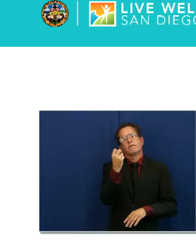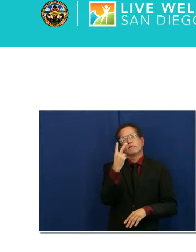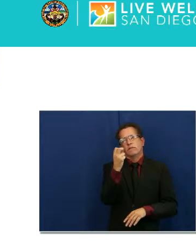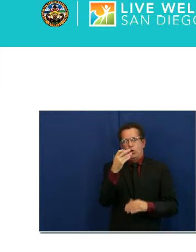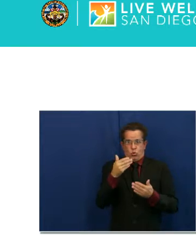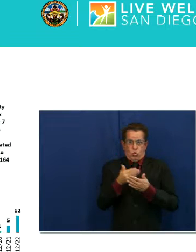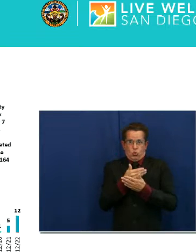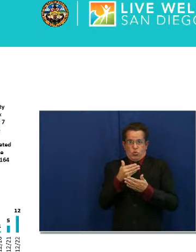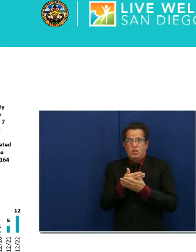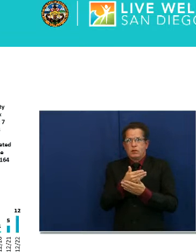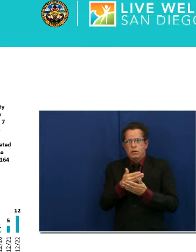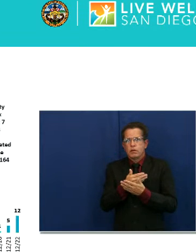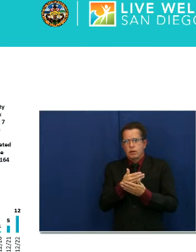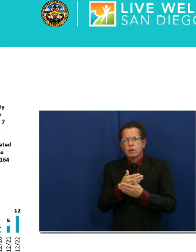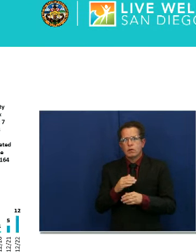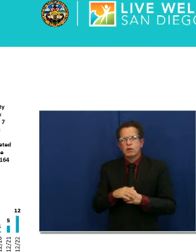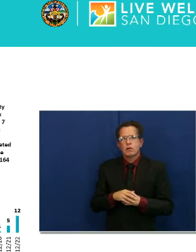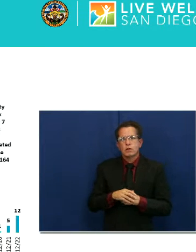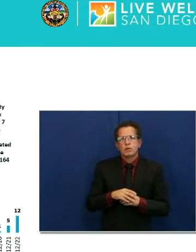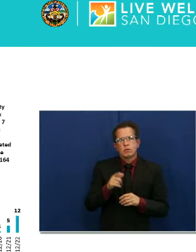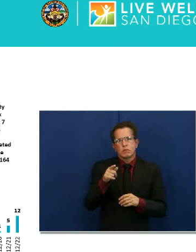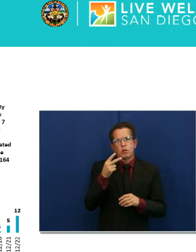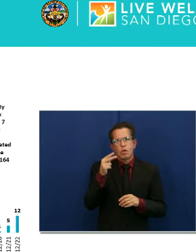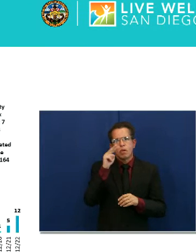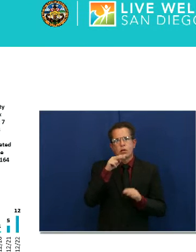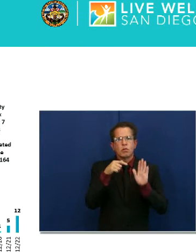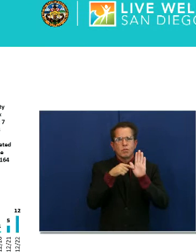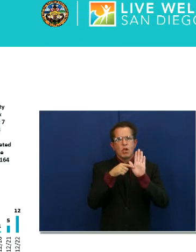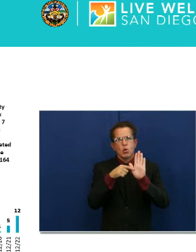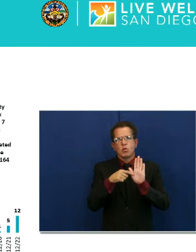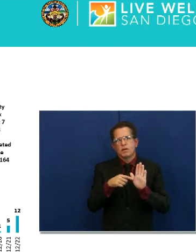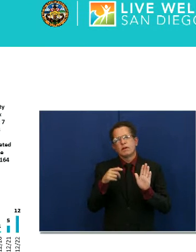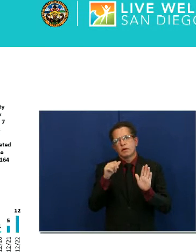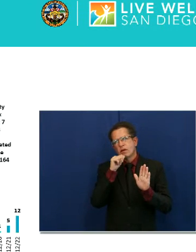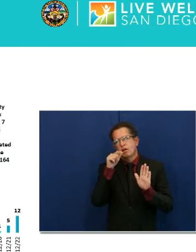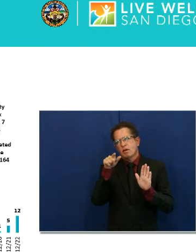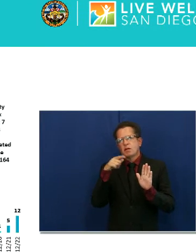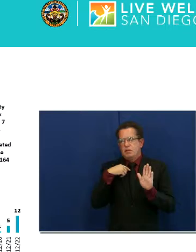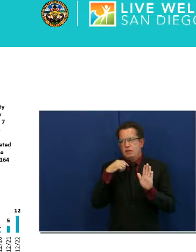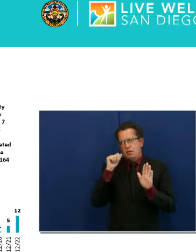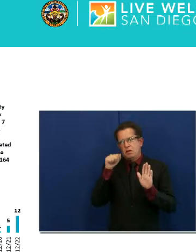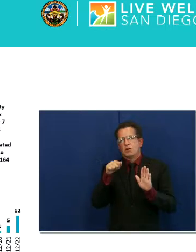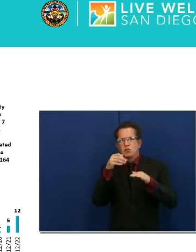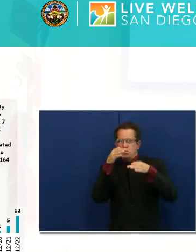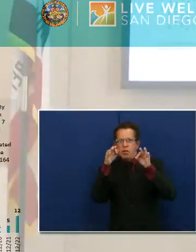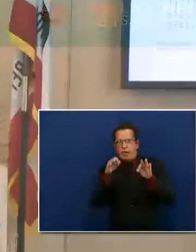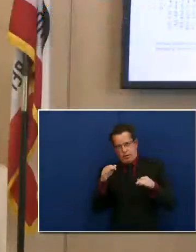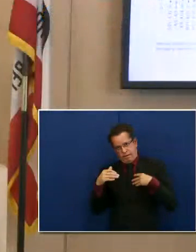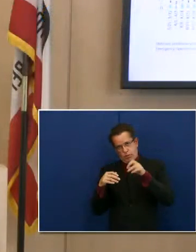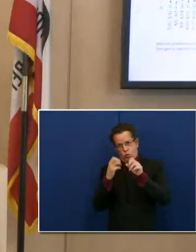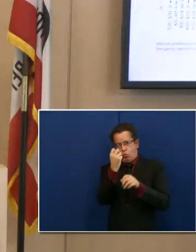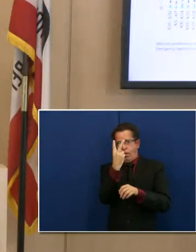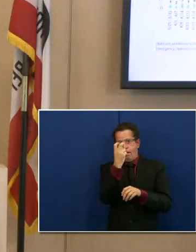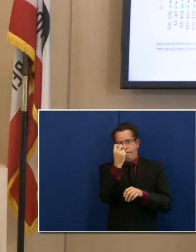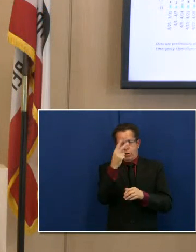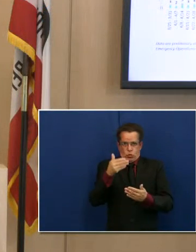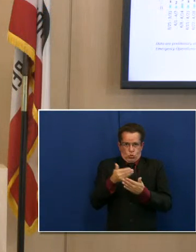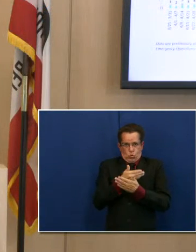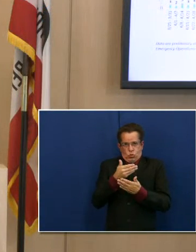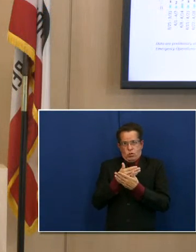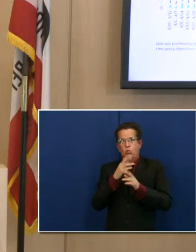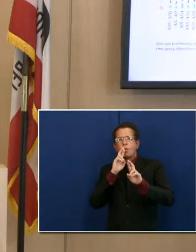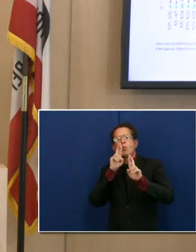Can you go back, or did we miss that? It's not included. So I'll just read it off. So of the 12 additional outbreaks reported